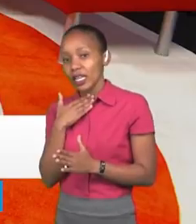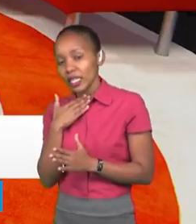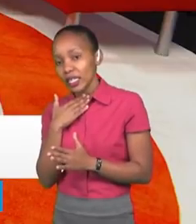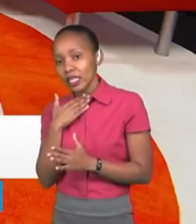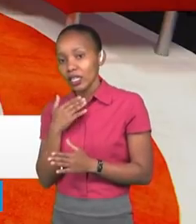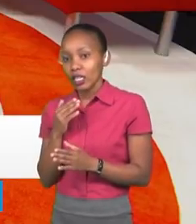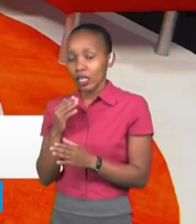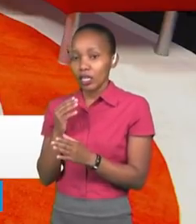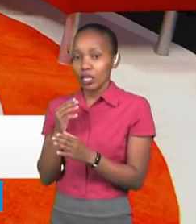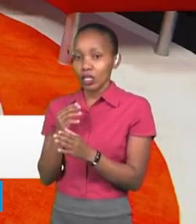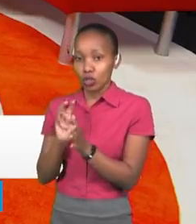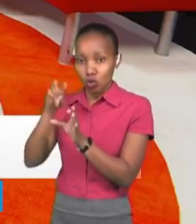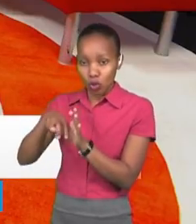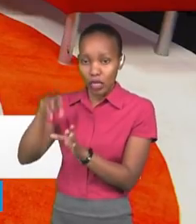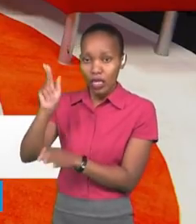KPL. And